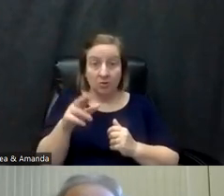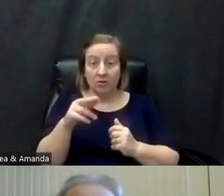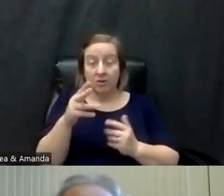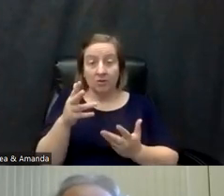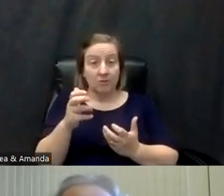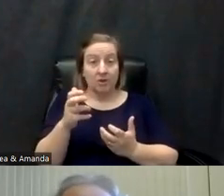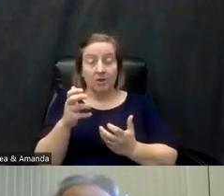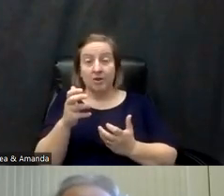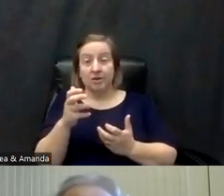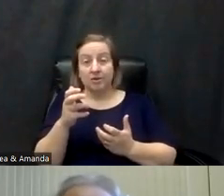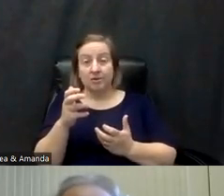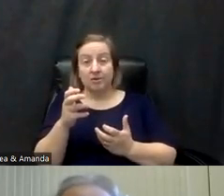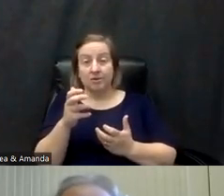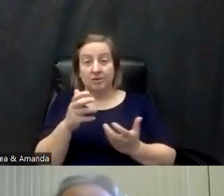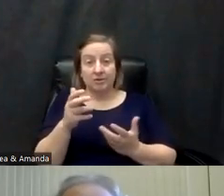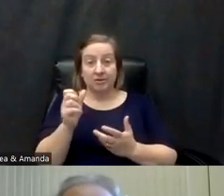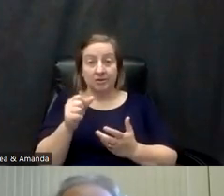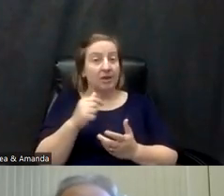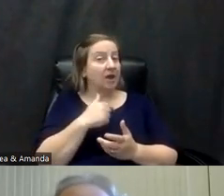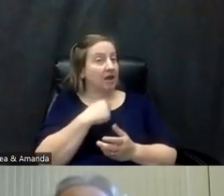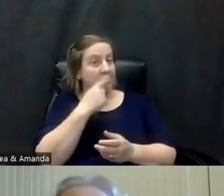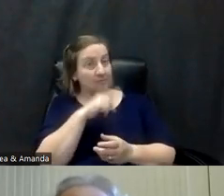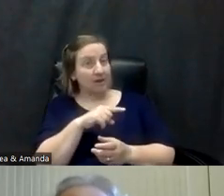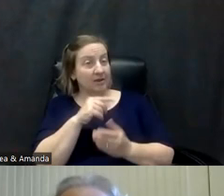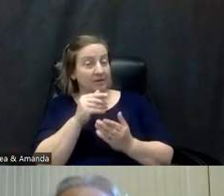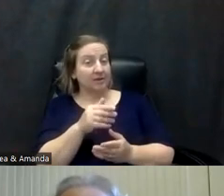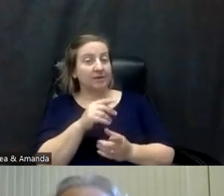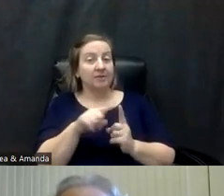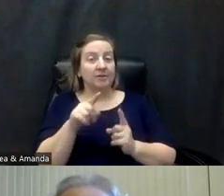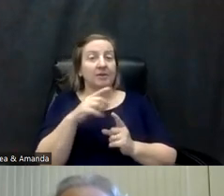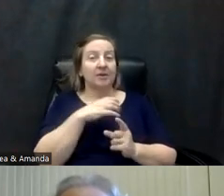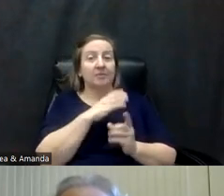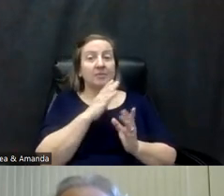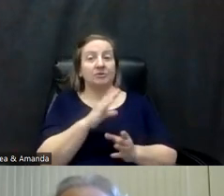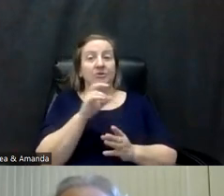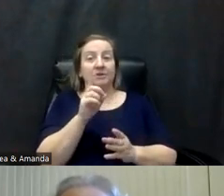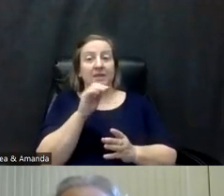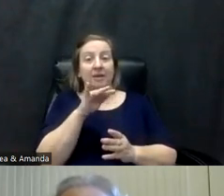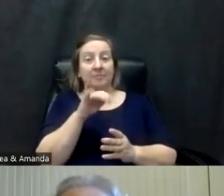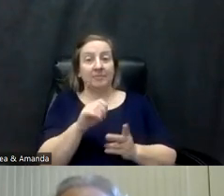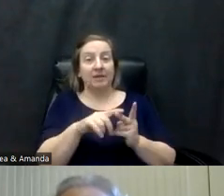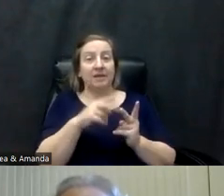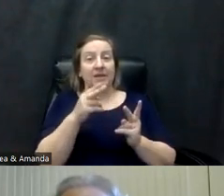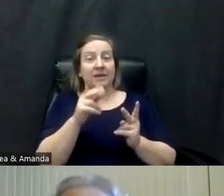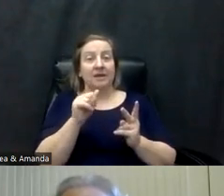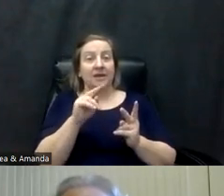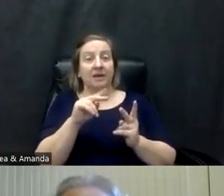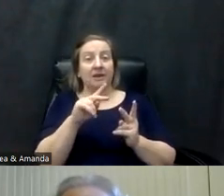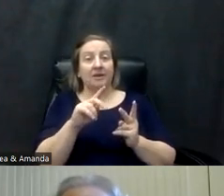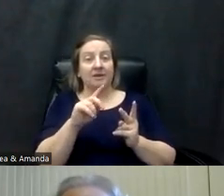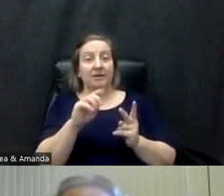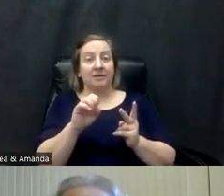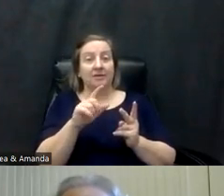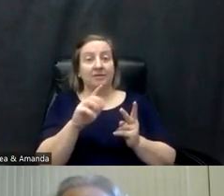one? Yes, you can go, but Commissioner Debbie and Commissioner Handelman both have